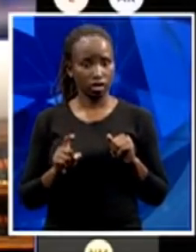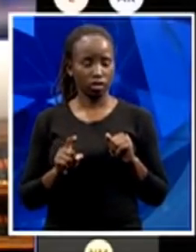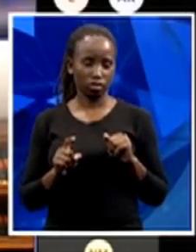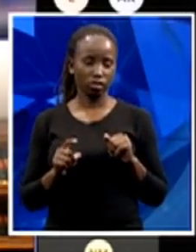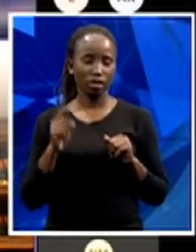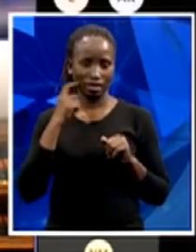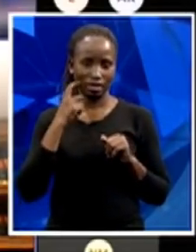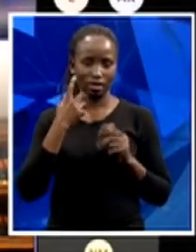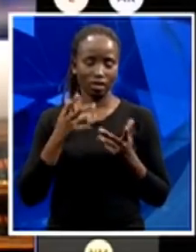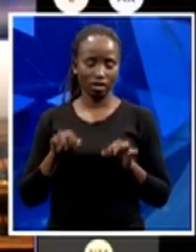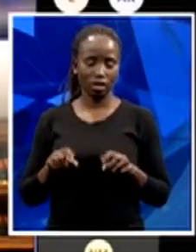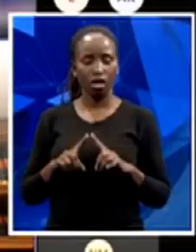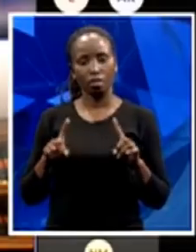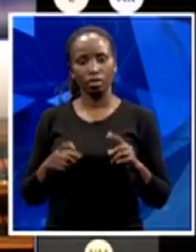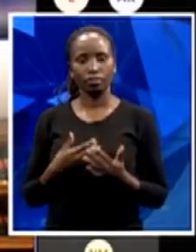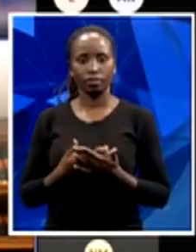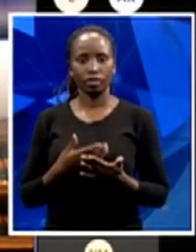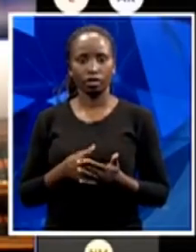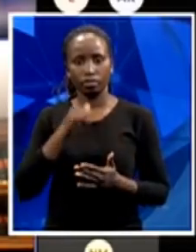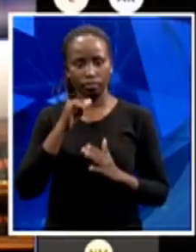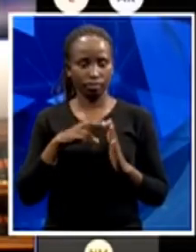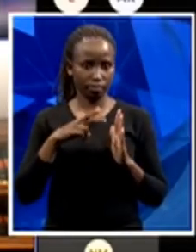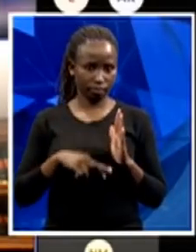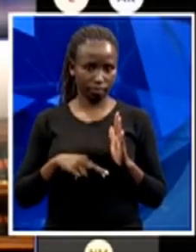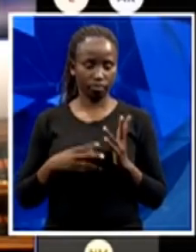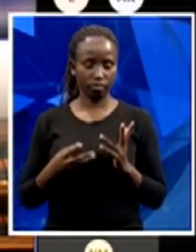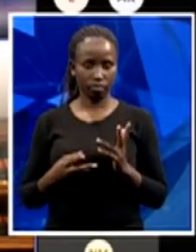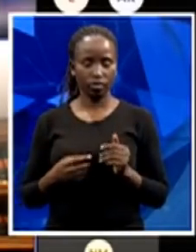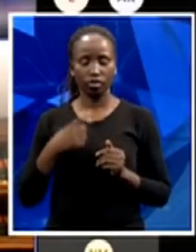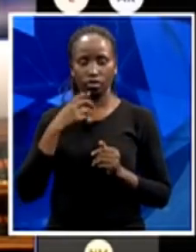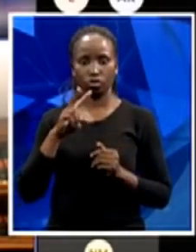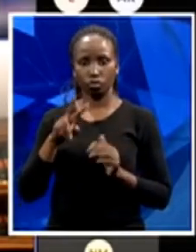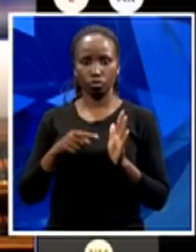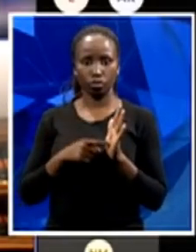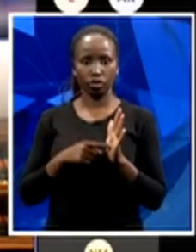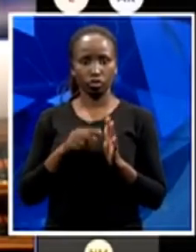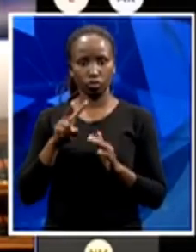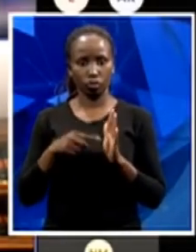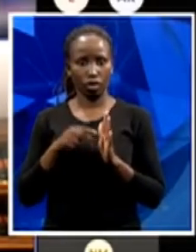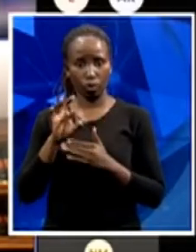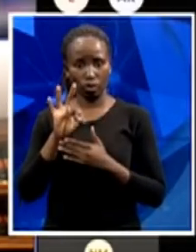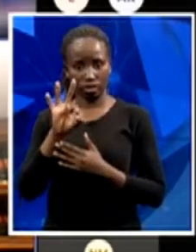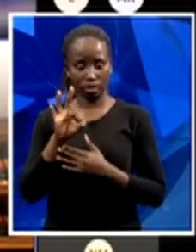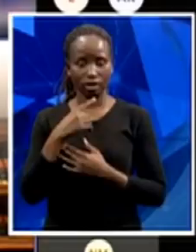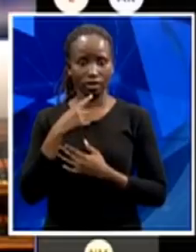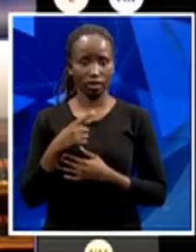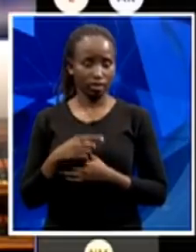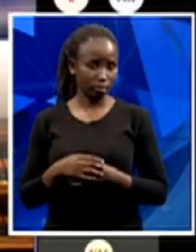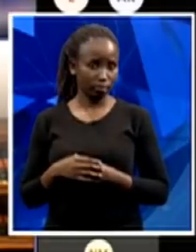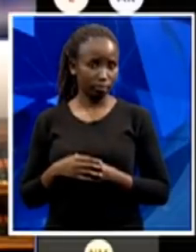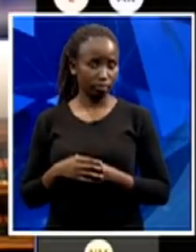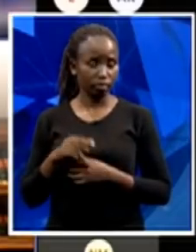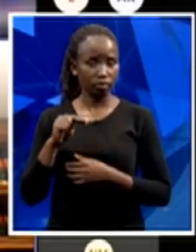provides expressly in 12.2.13 that the NEC shall have the power to institute and defend